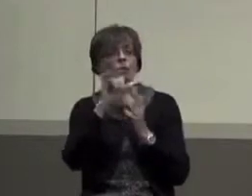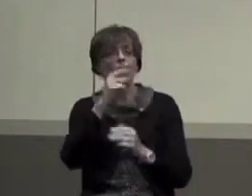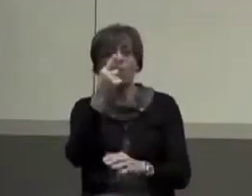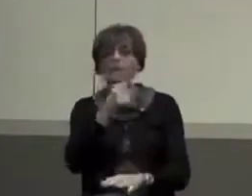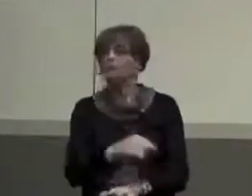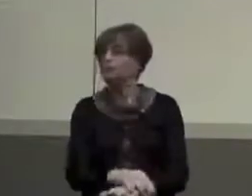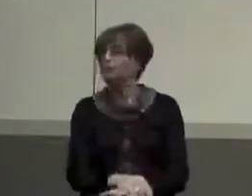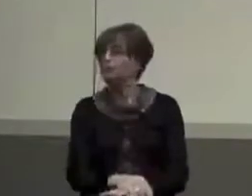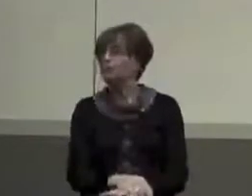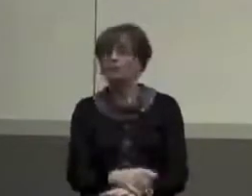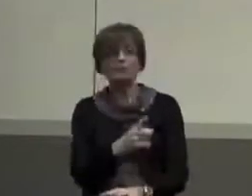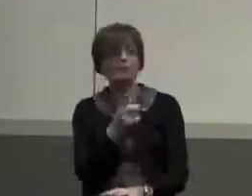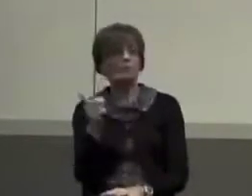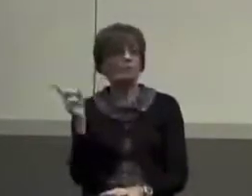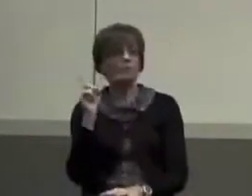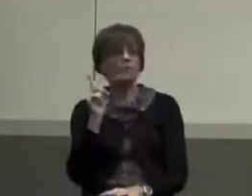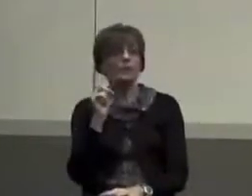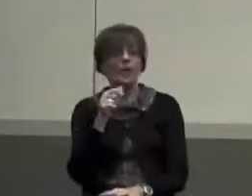Any others?